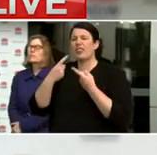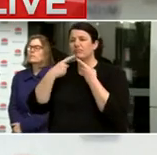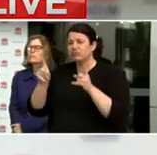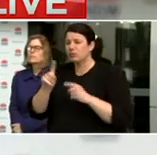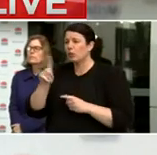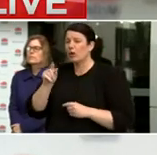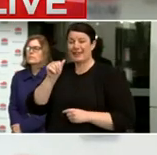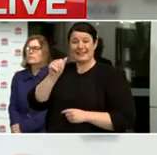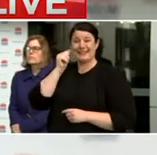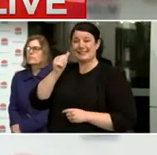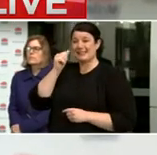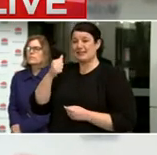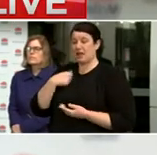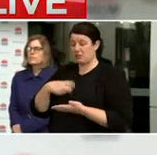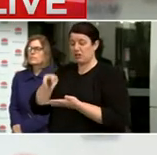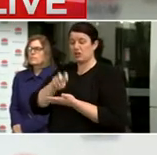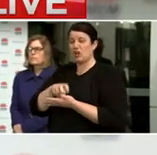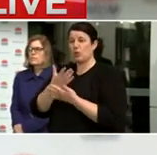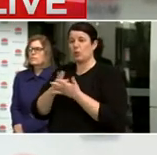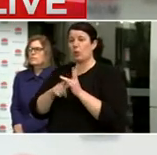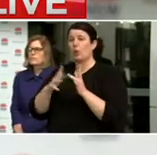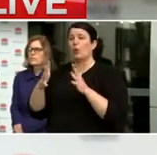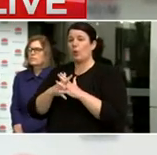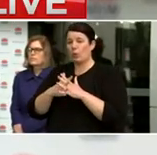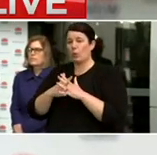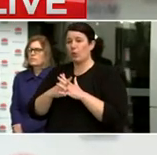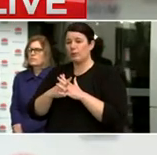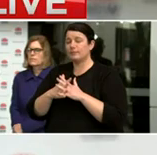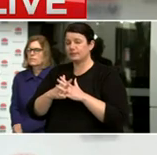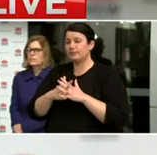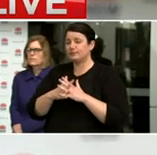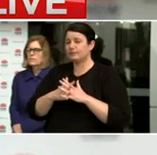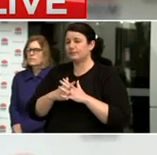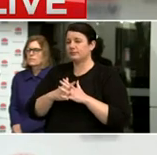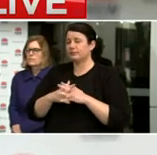I signed an order, but there was also a regulation in concert with that that